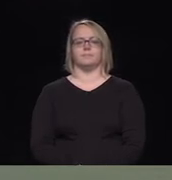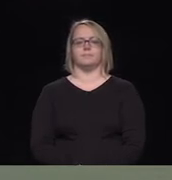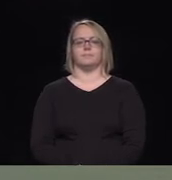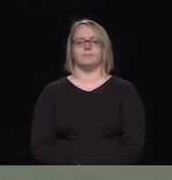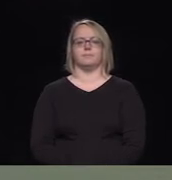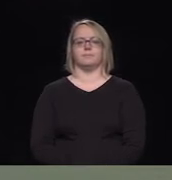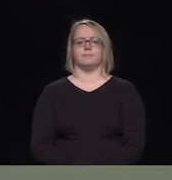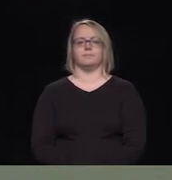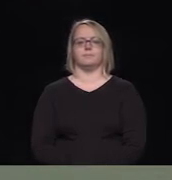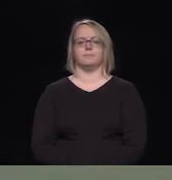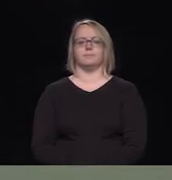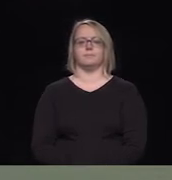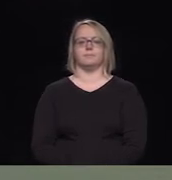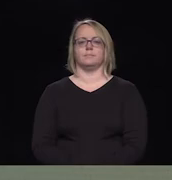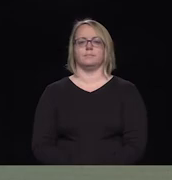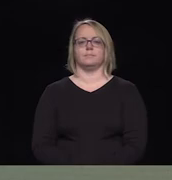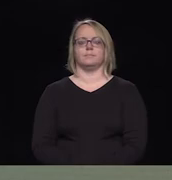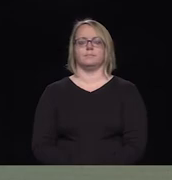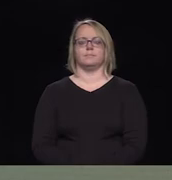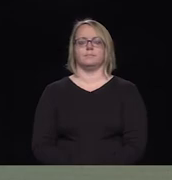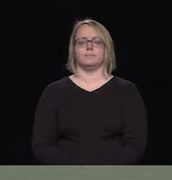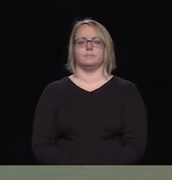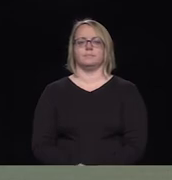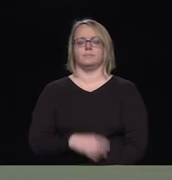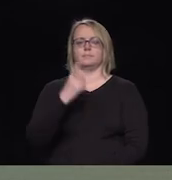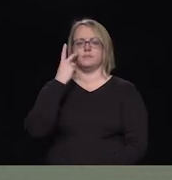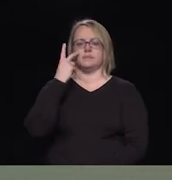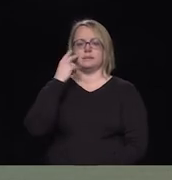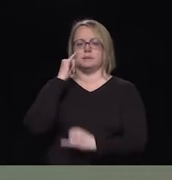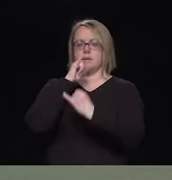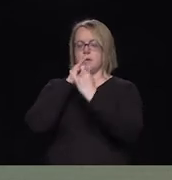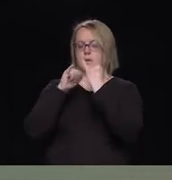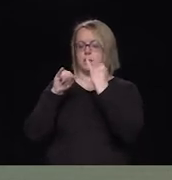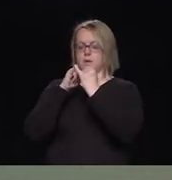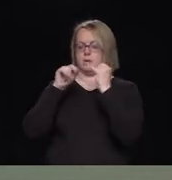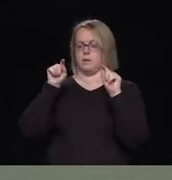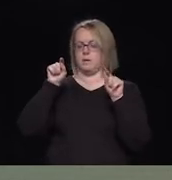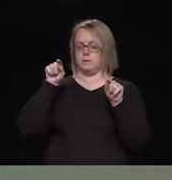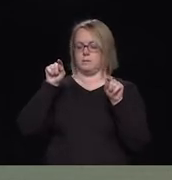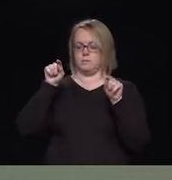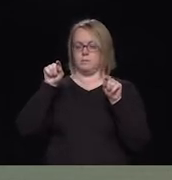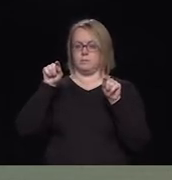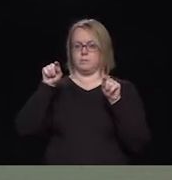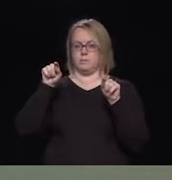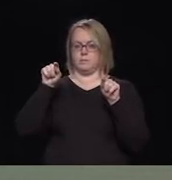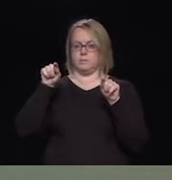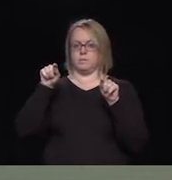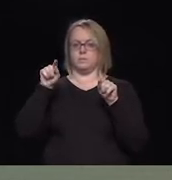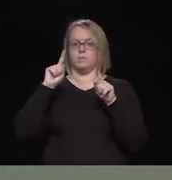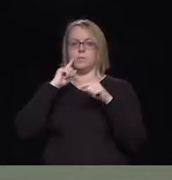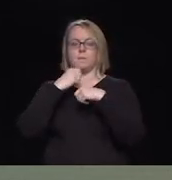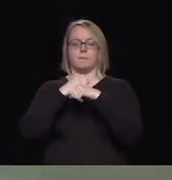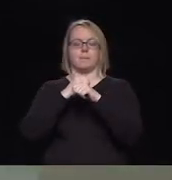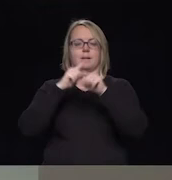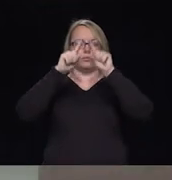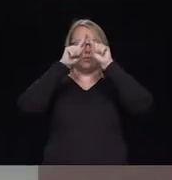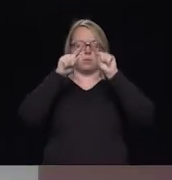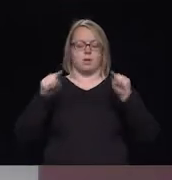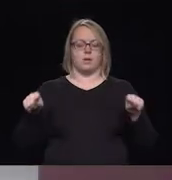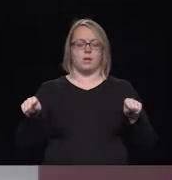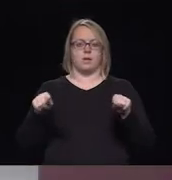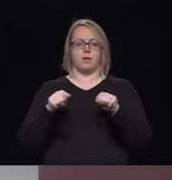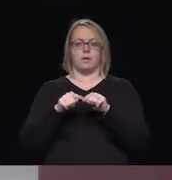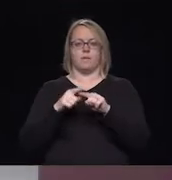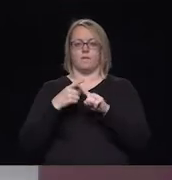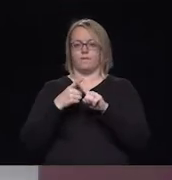Now from the end, the edge of this, we're going to add one more line, skinny line that goes to the top of the